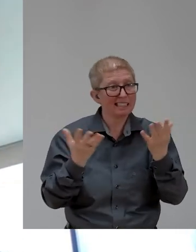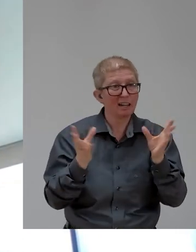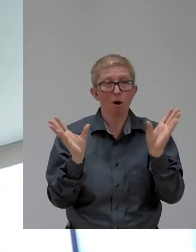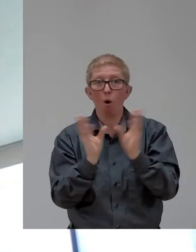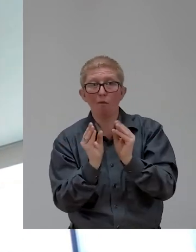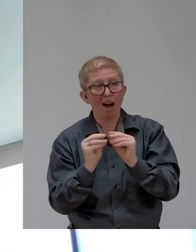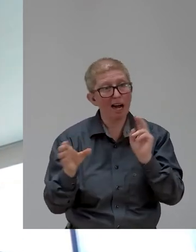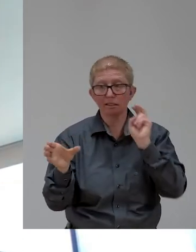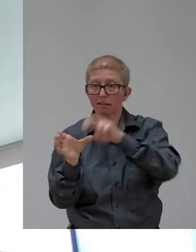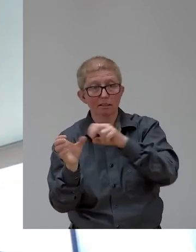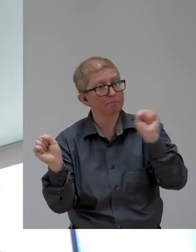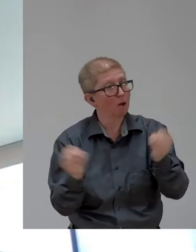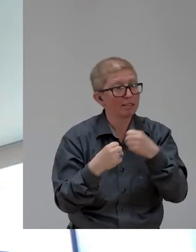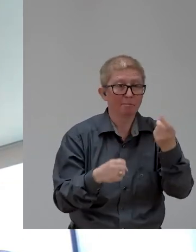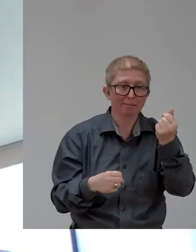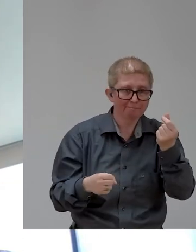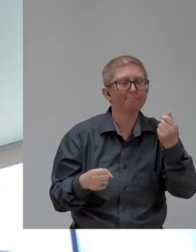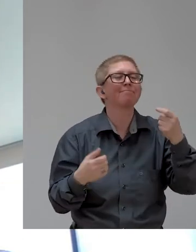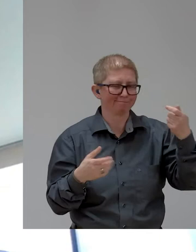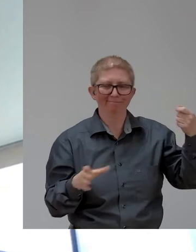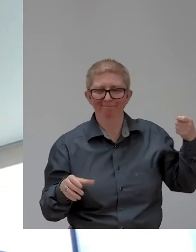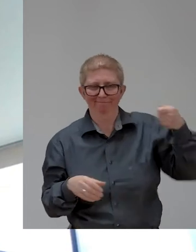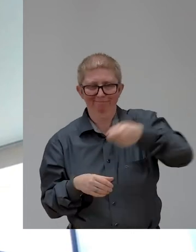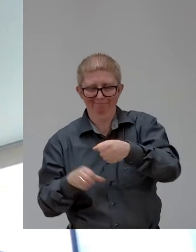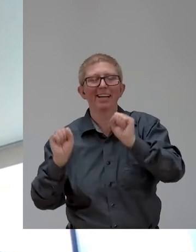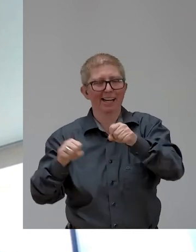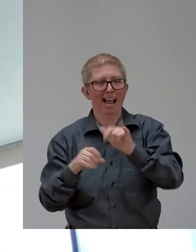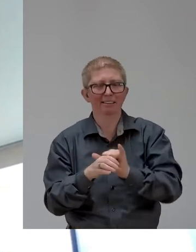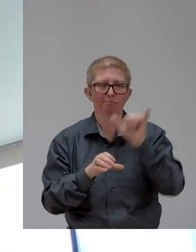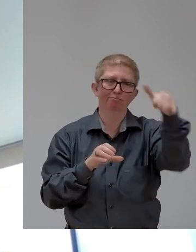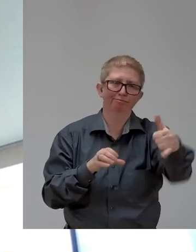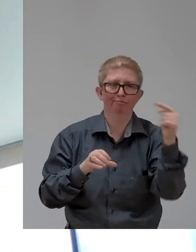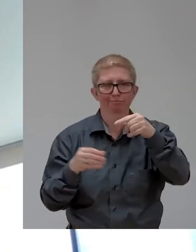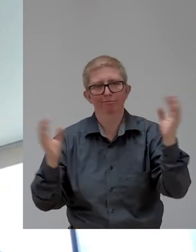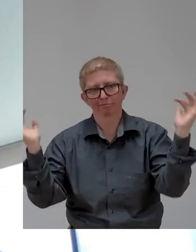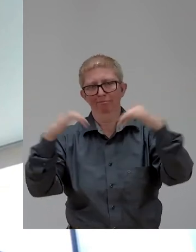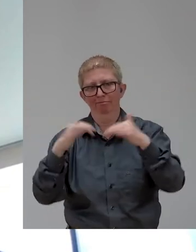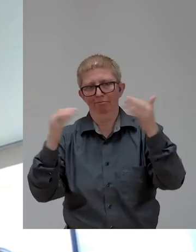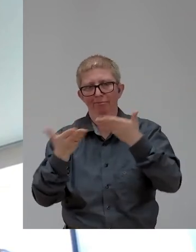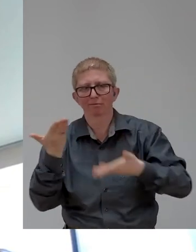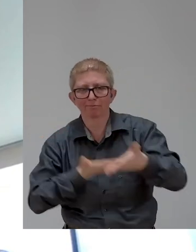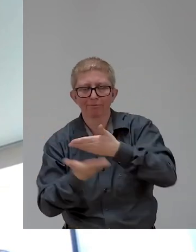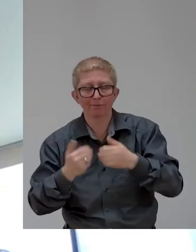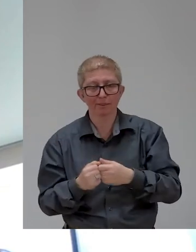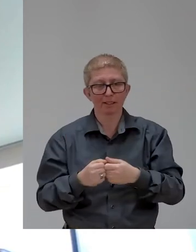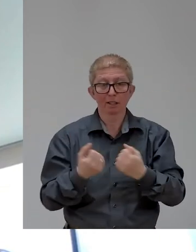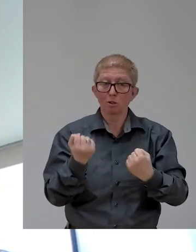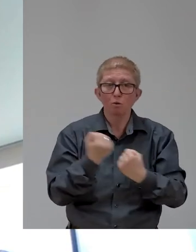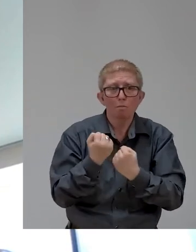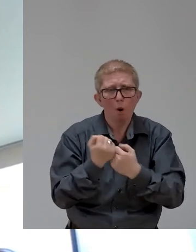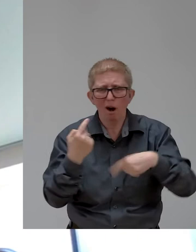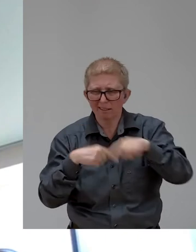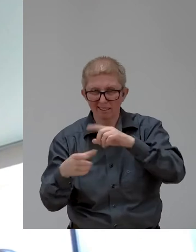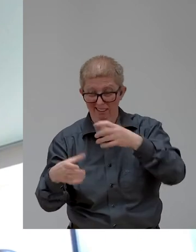bridges between the local associations and the ones we have met in Zero Project, but it requires a huge amount of